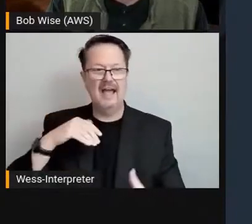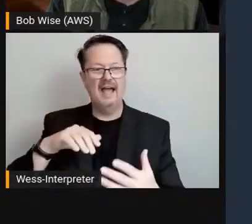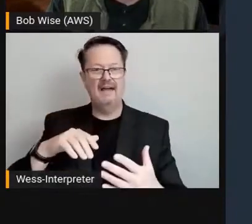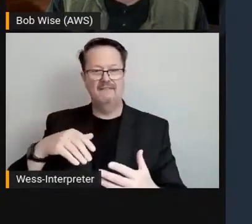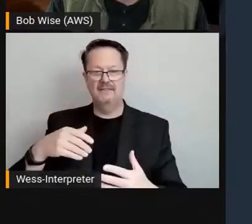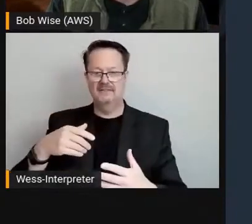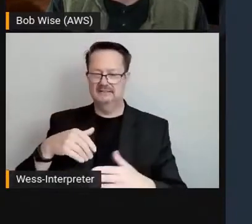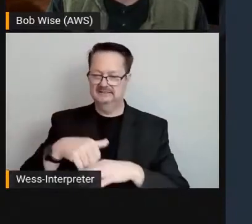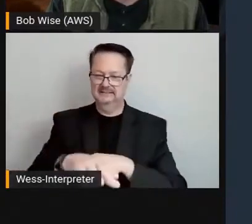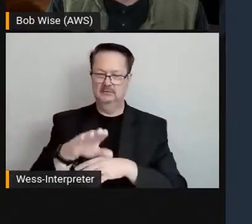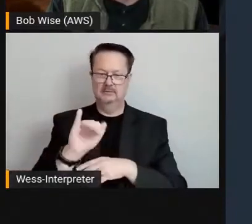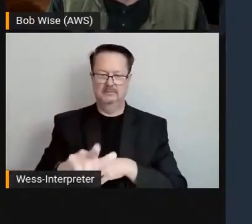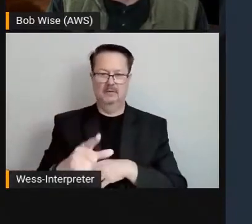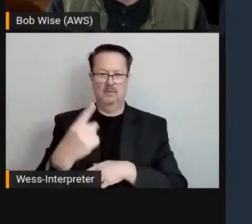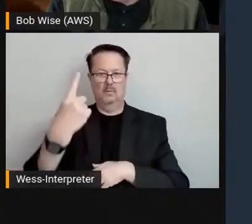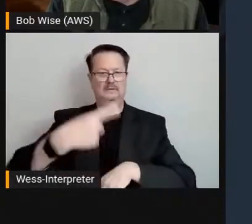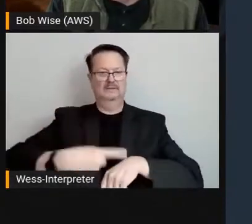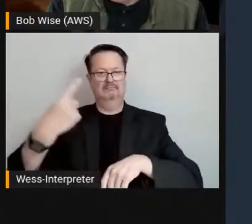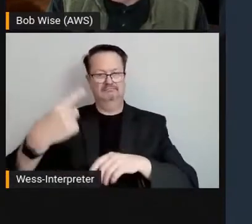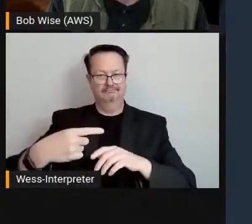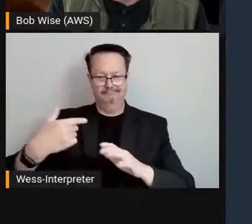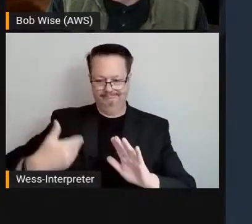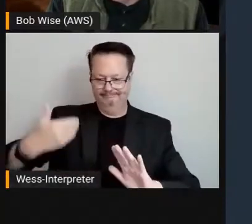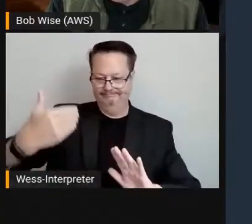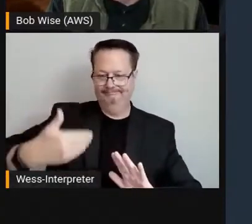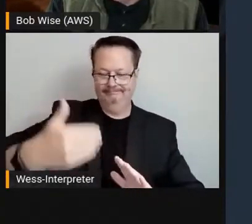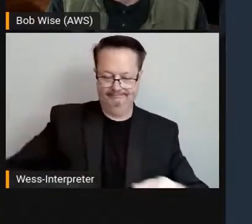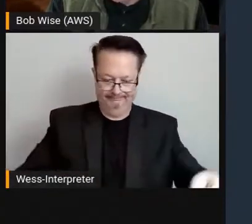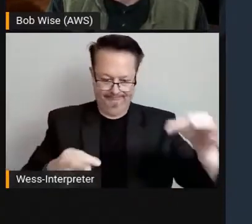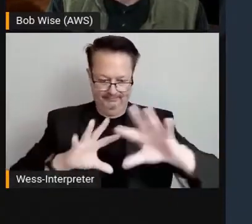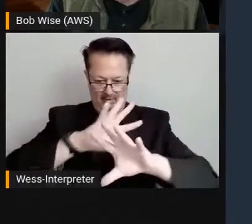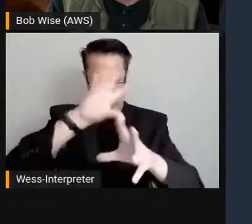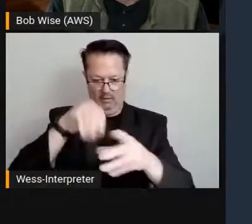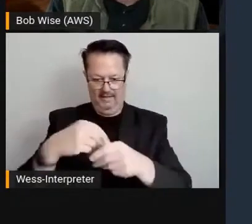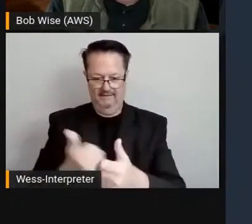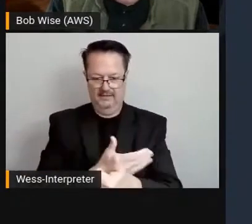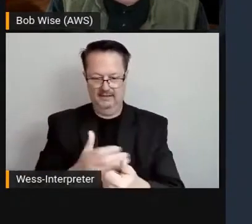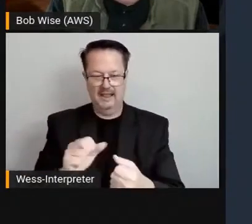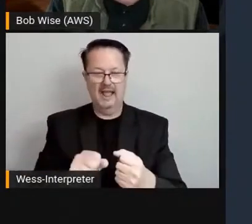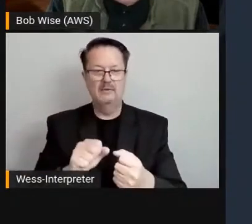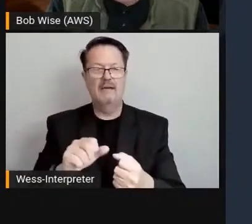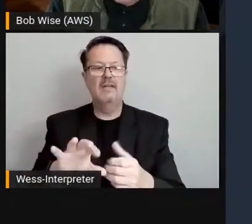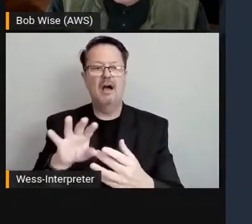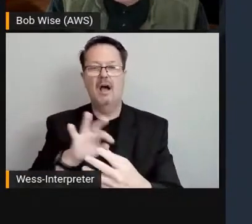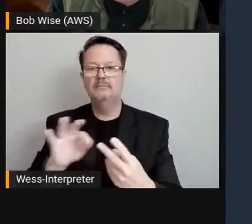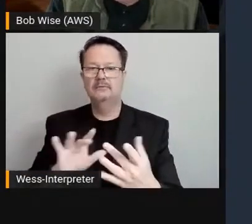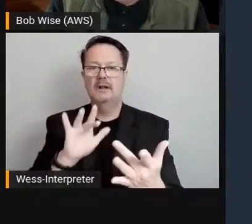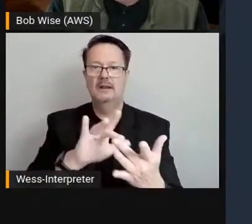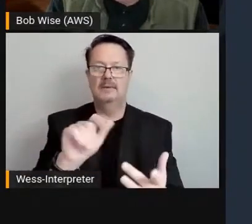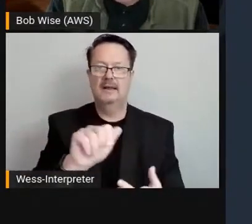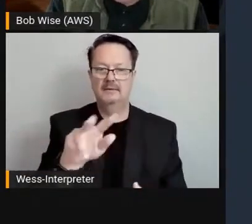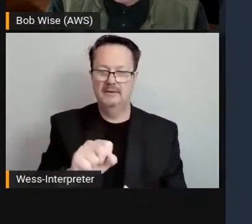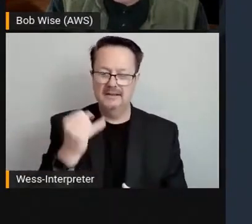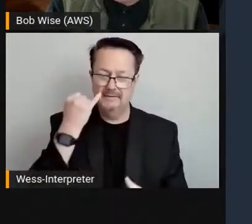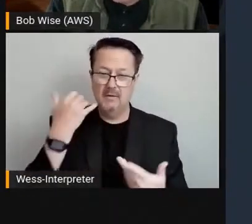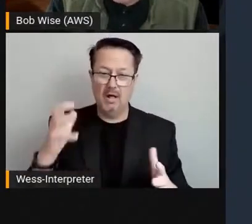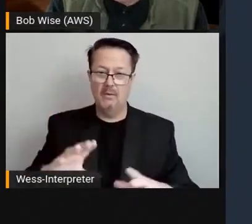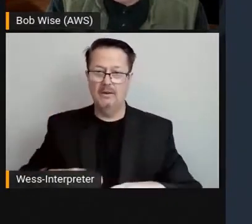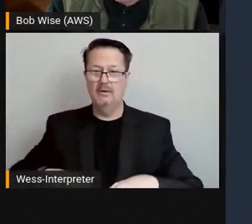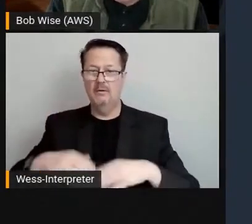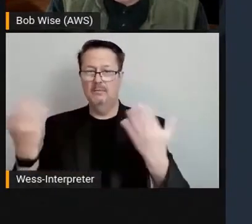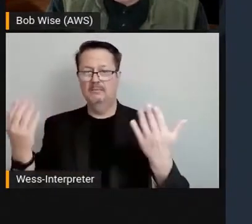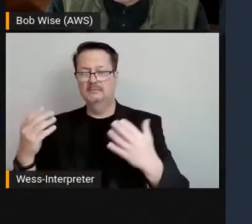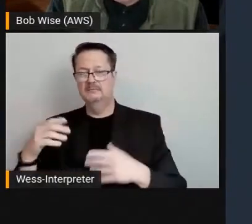single invoice through AWS, and the option to contact AWS for support. If you're already running OpenShift on-prem or